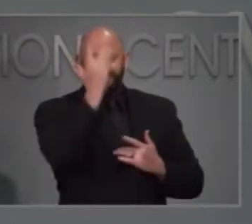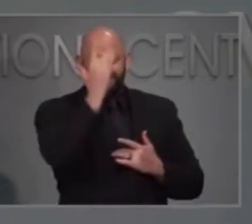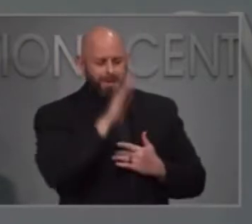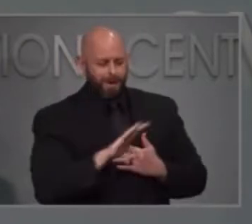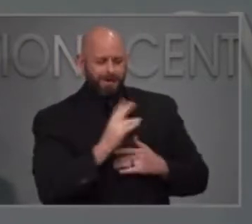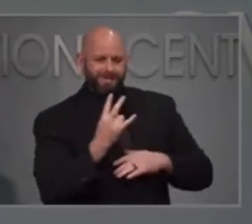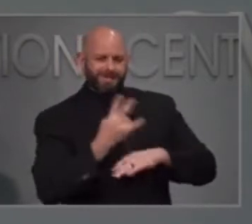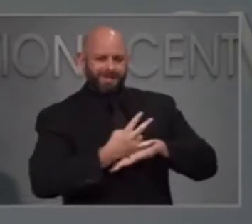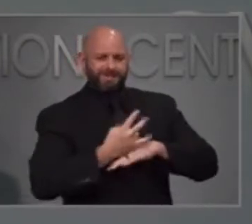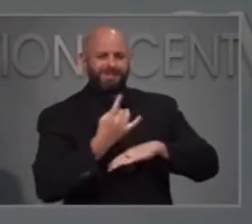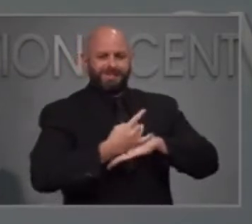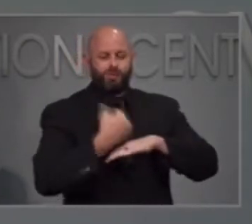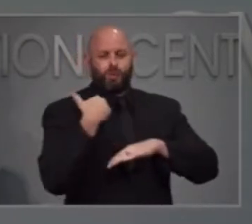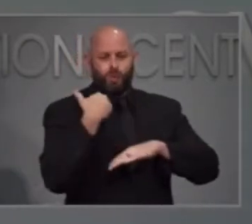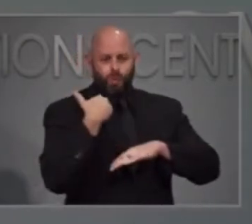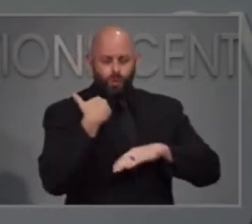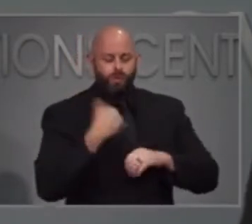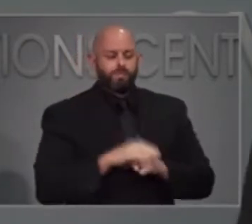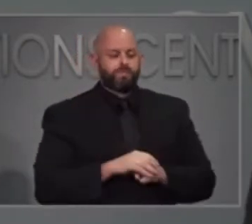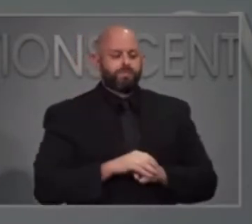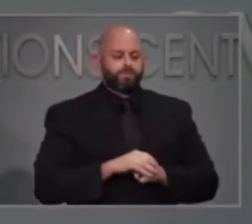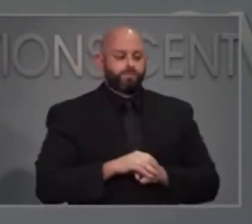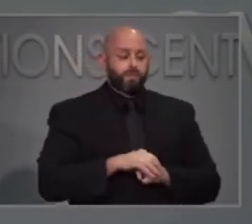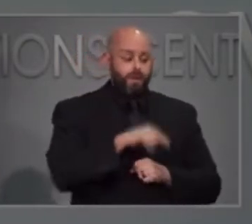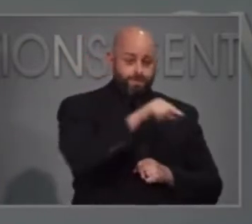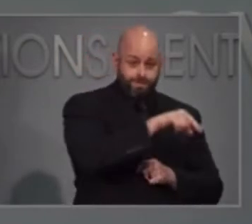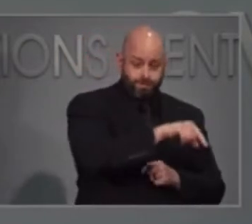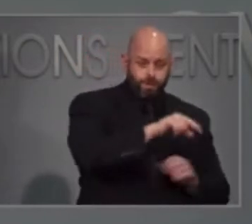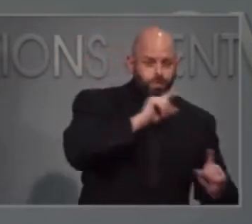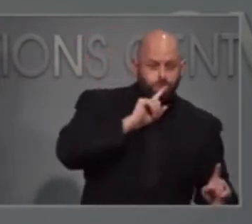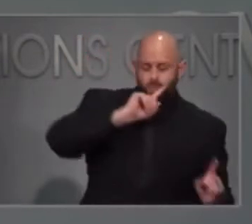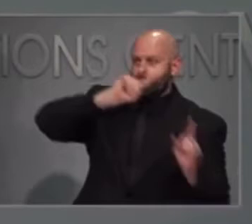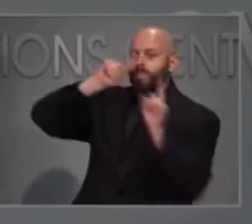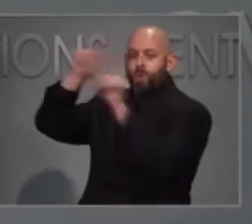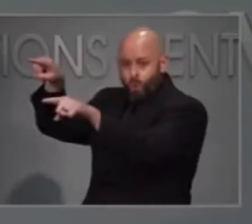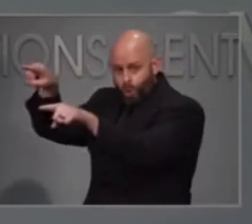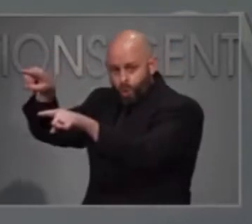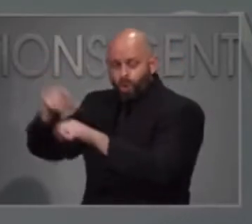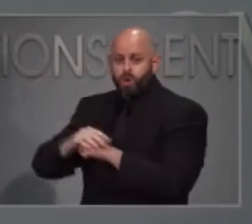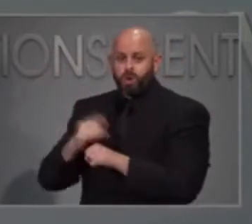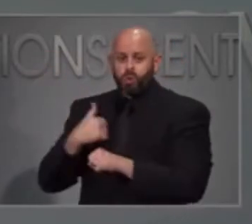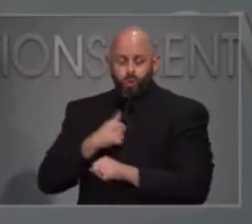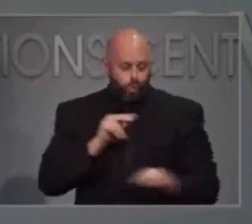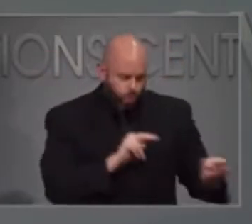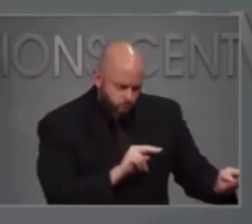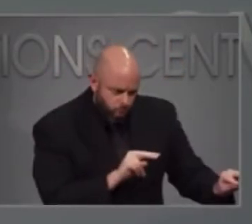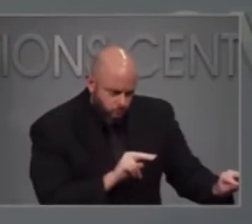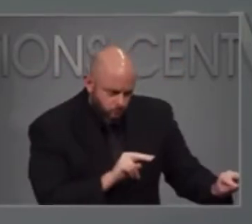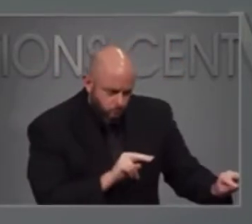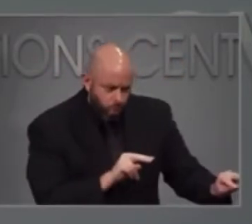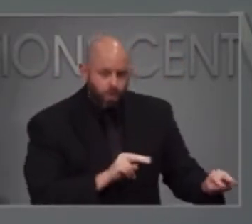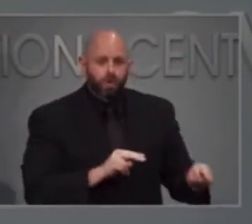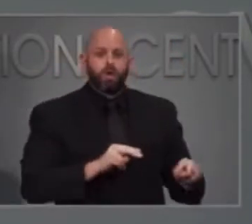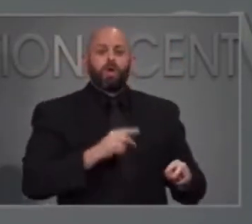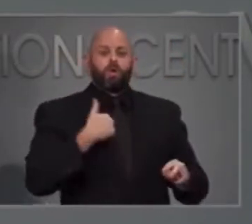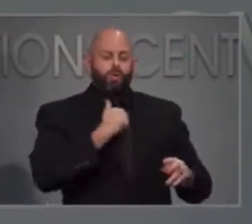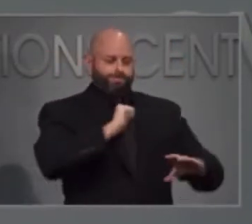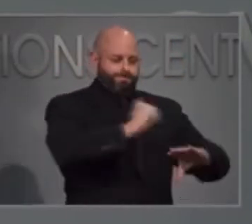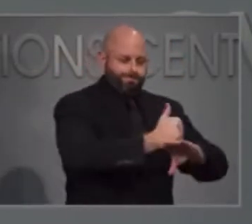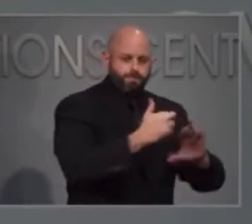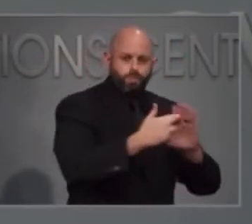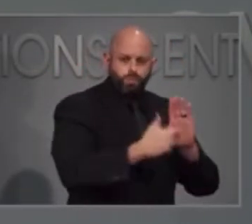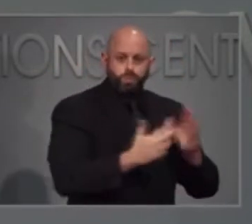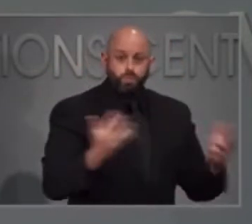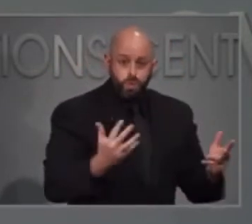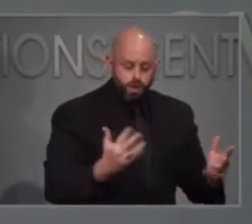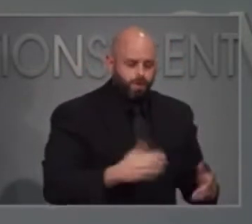health departments on some of these activities that we've talked about today, making sure that staff is wearing masks, cohorting patients, and